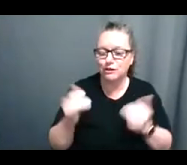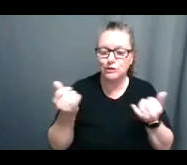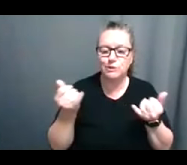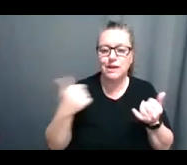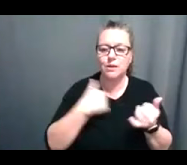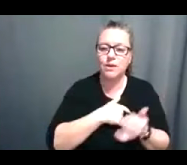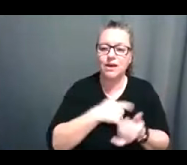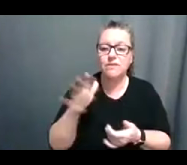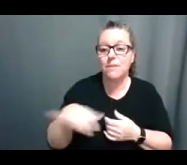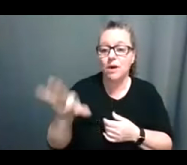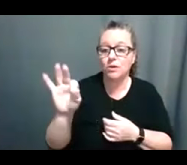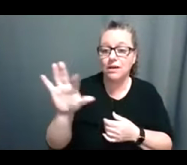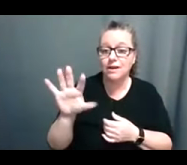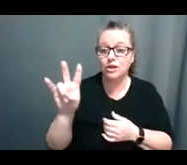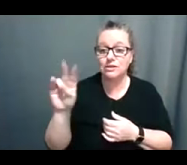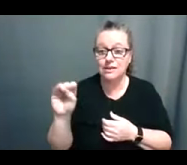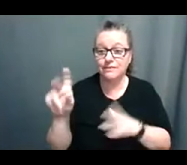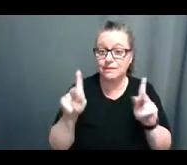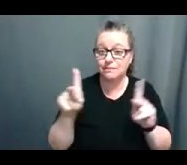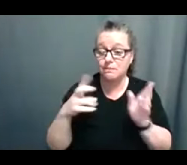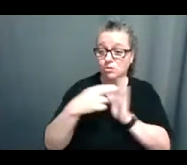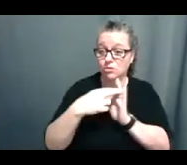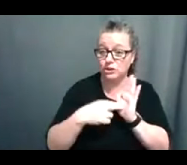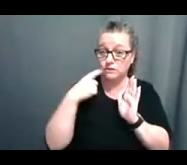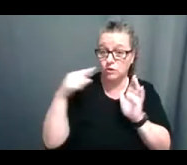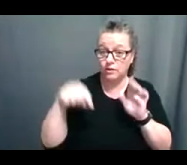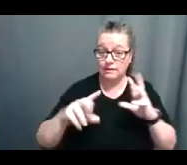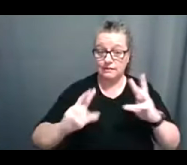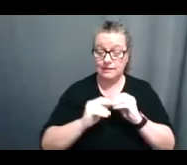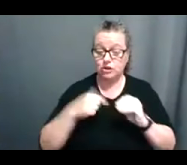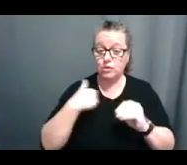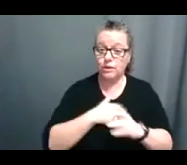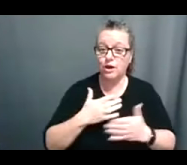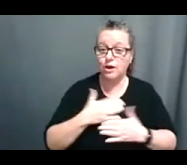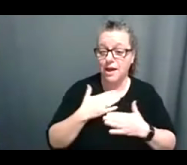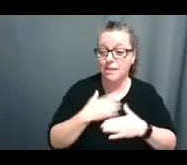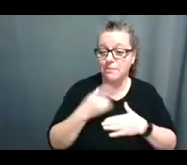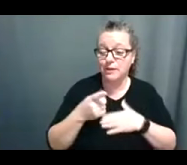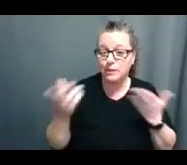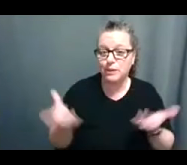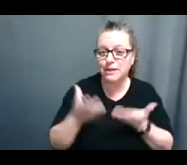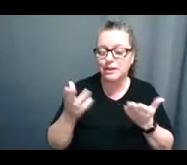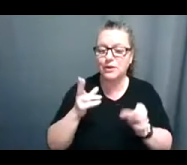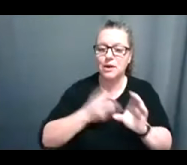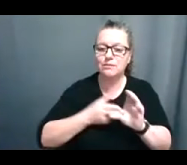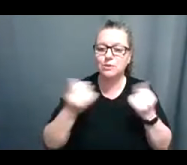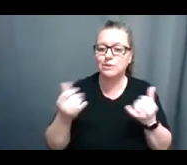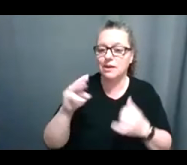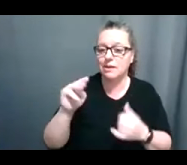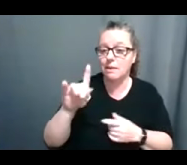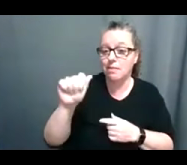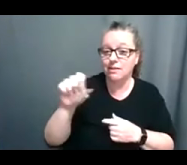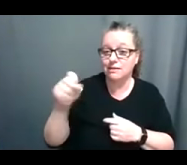about 970 attendees registered for the session, and we're so happy that you're here. I'm joined today by Melissa Shaw,